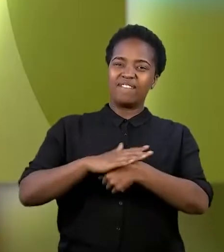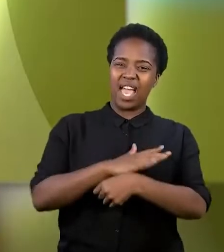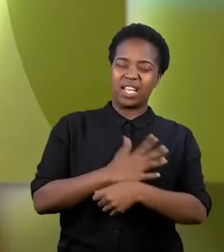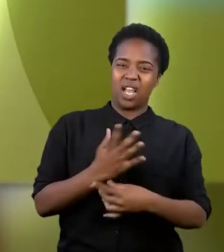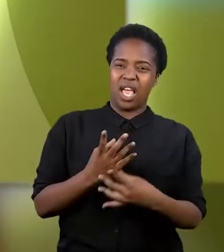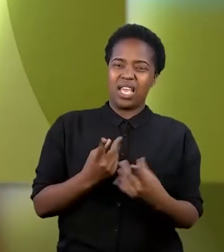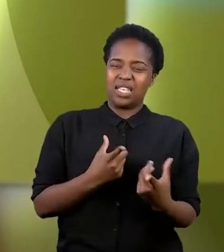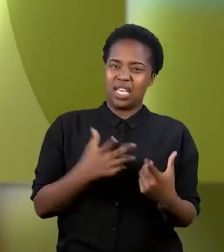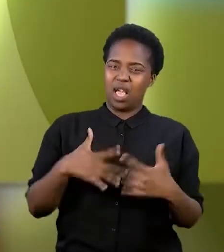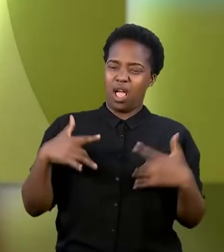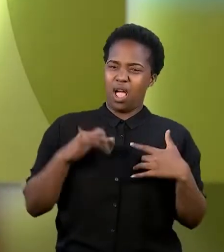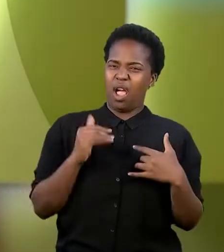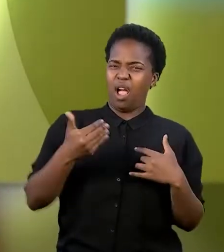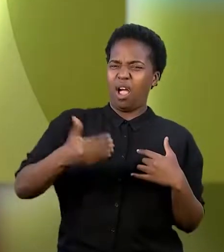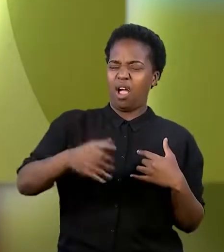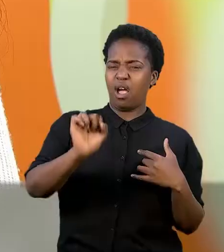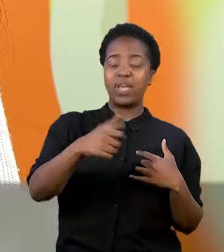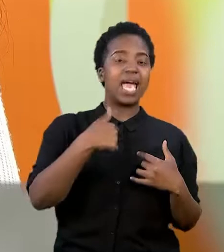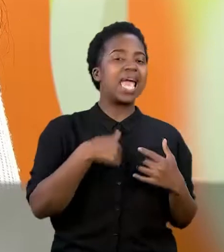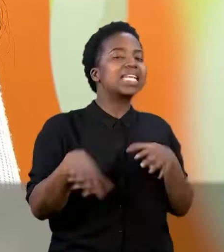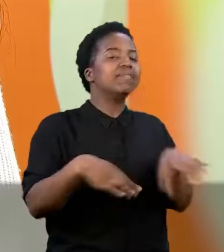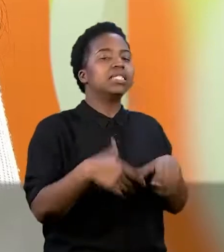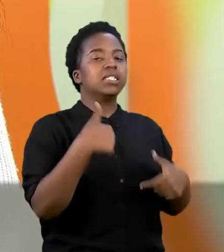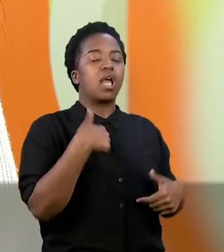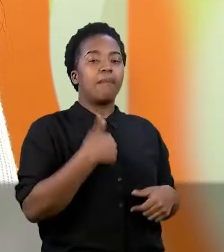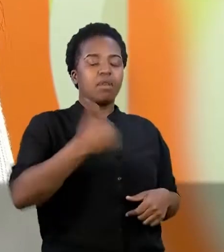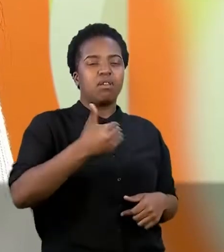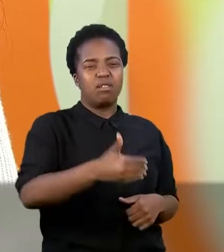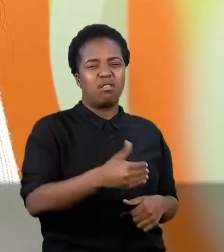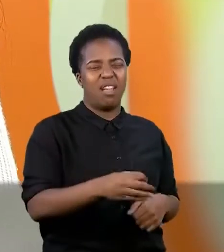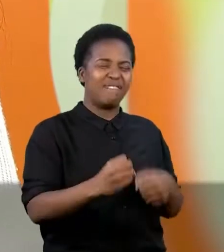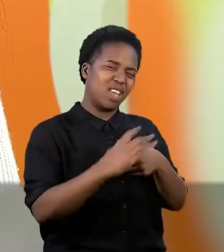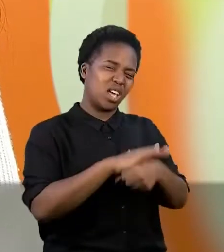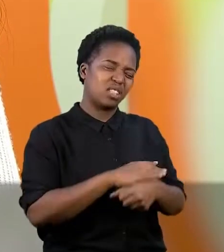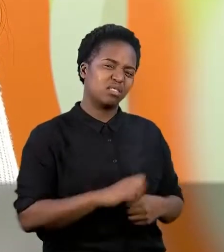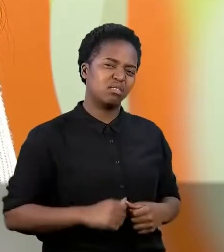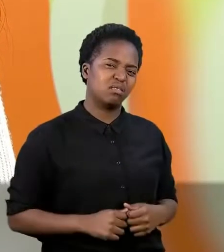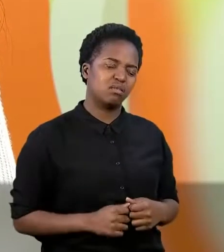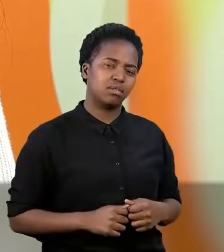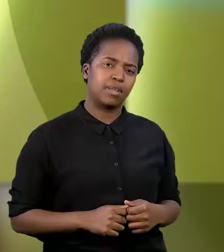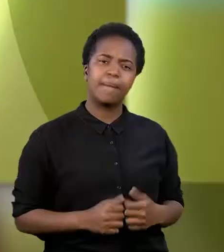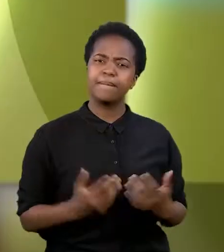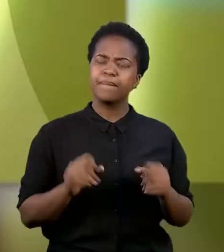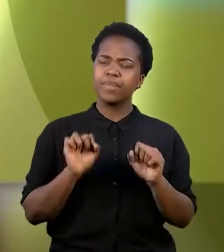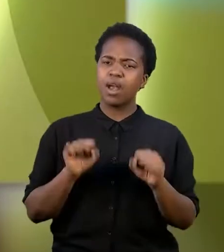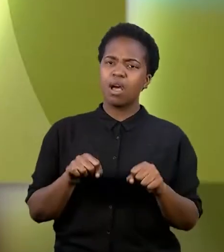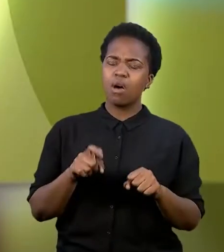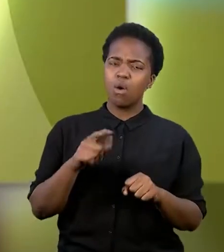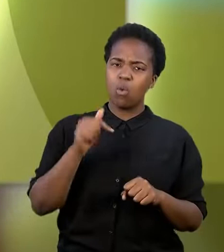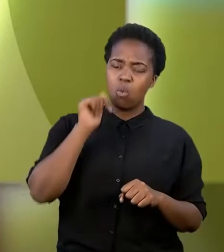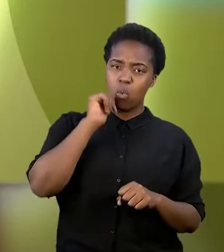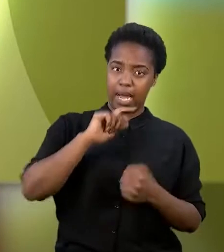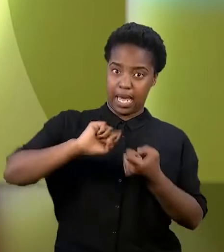affecta le ka mgomme le wa hao o sebetsang ka teng. Activity yaka. He affected. In terms of